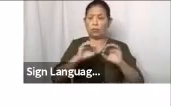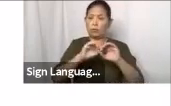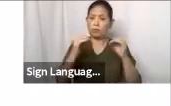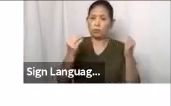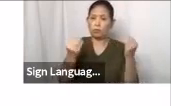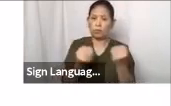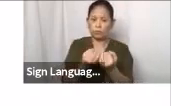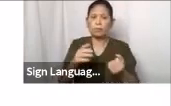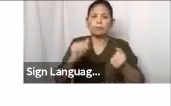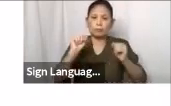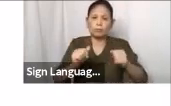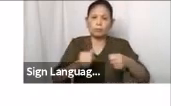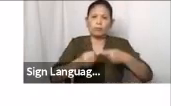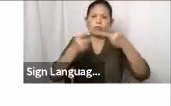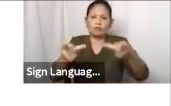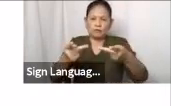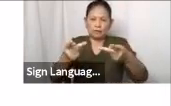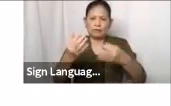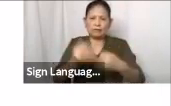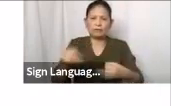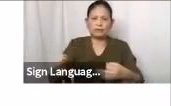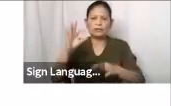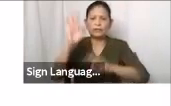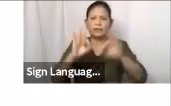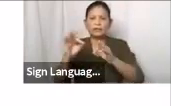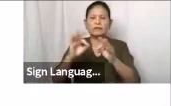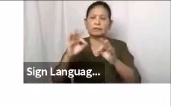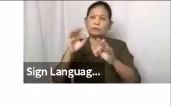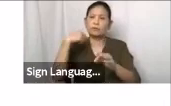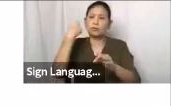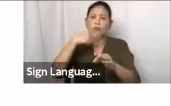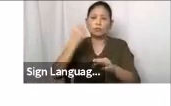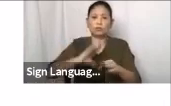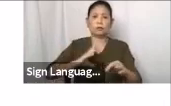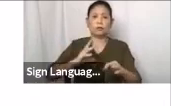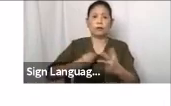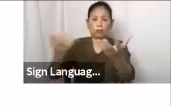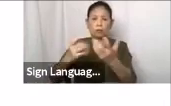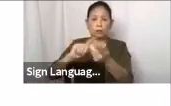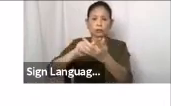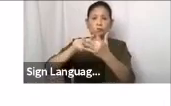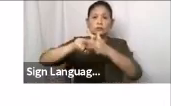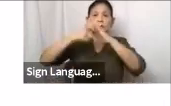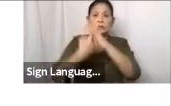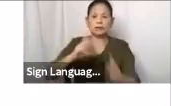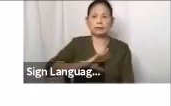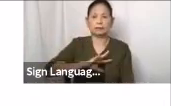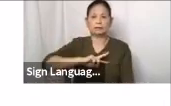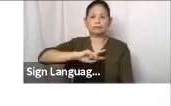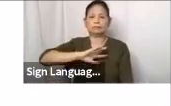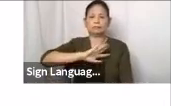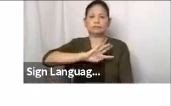like providing a facility. If someone wants to start a transition, he can go and consult how to start.